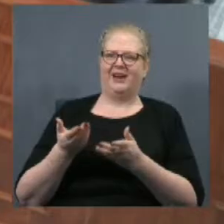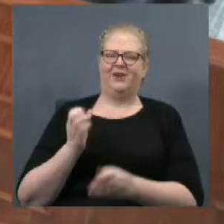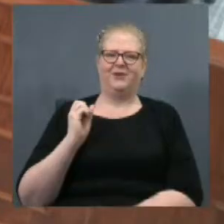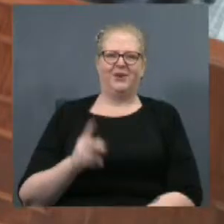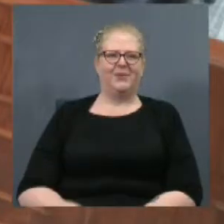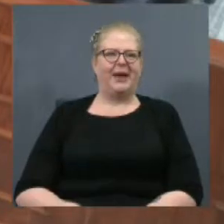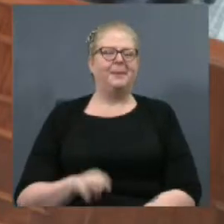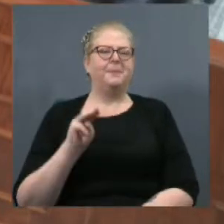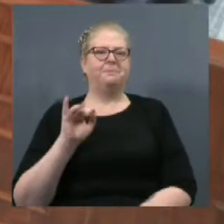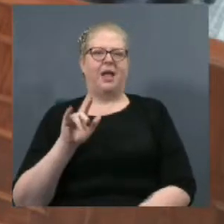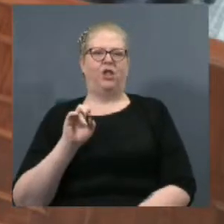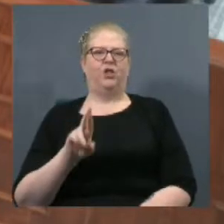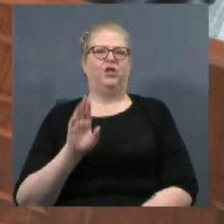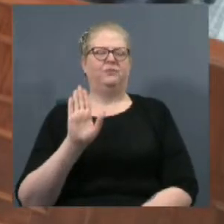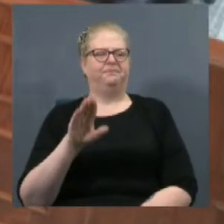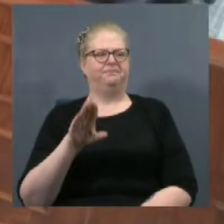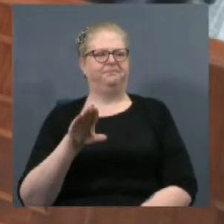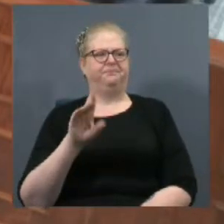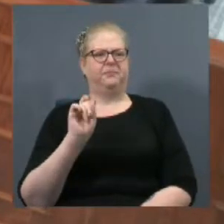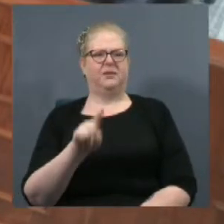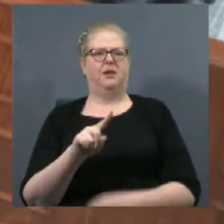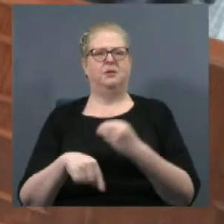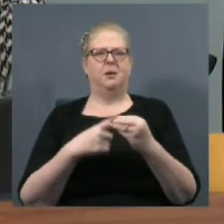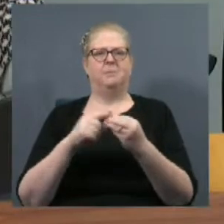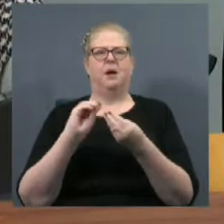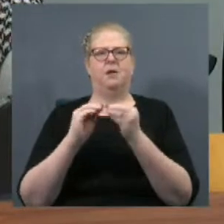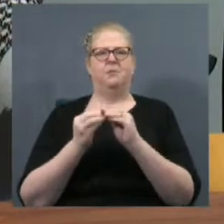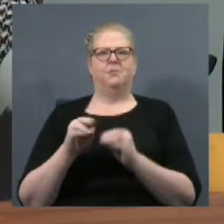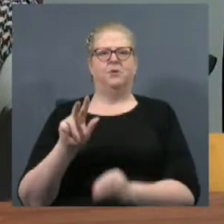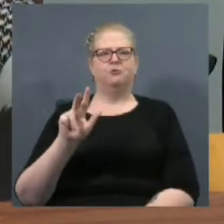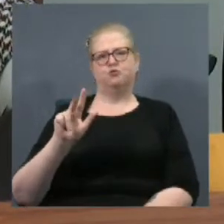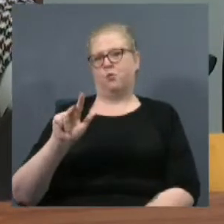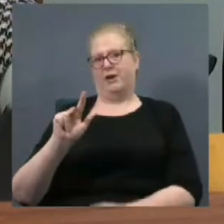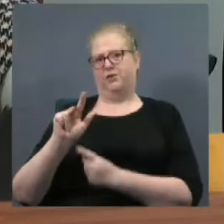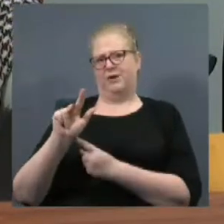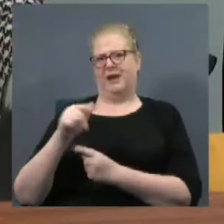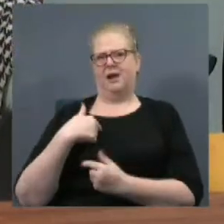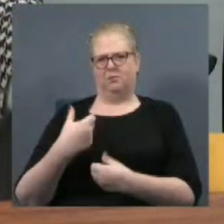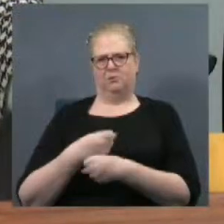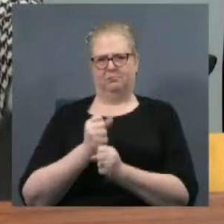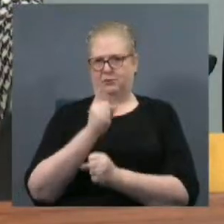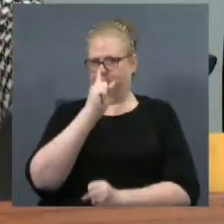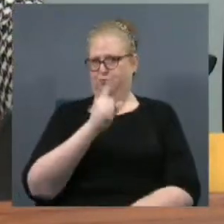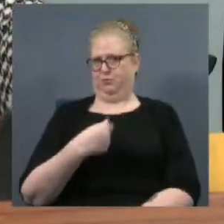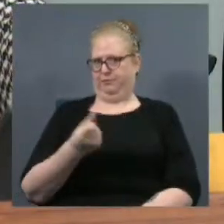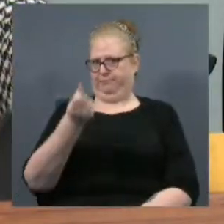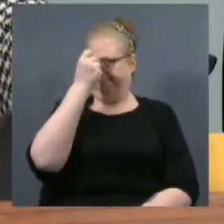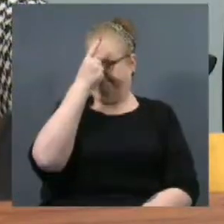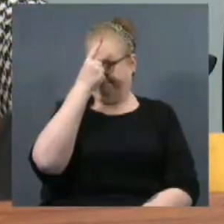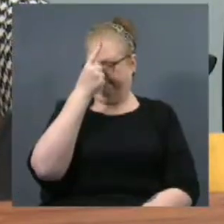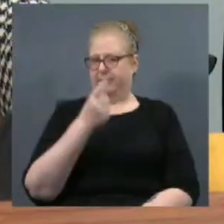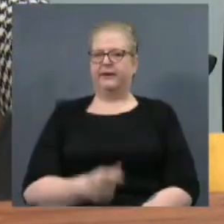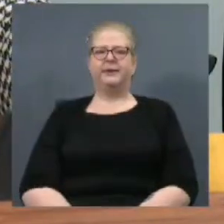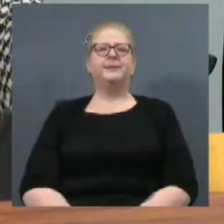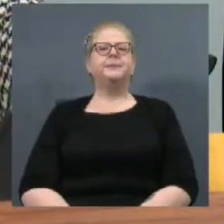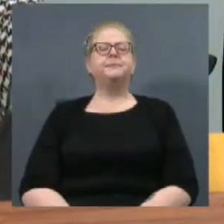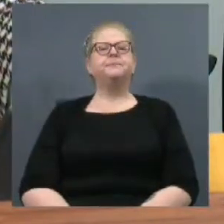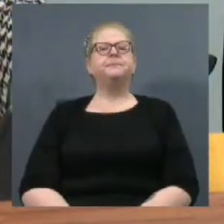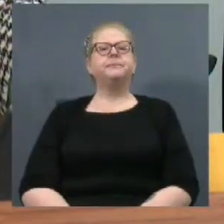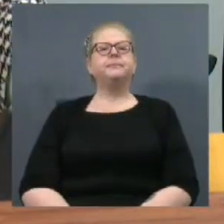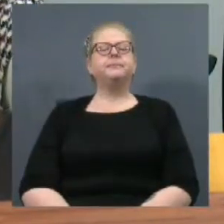you about item number 23. Yes, sir. I want to make sure I understand that. Can you go over it pretty